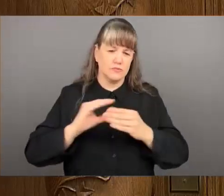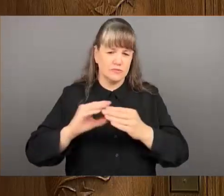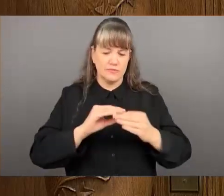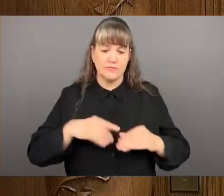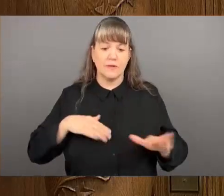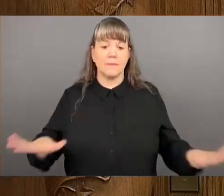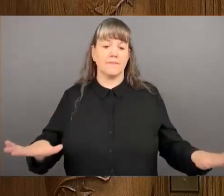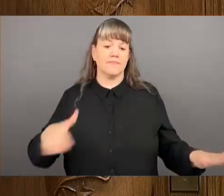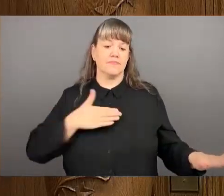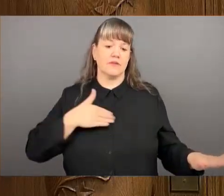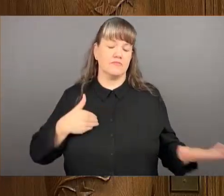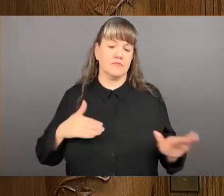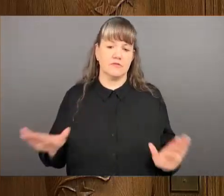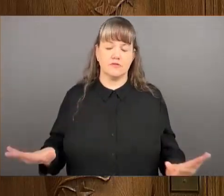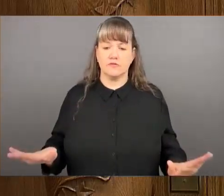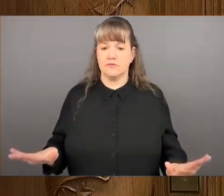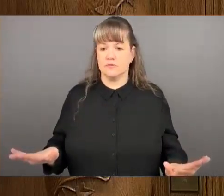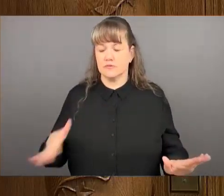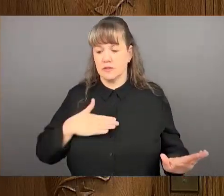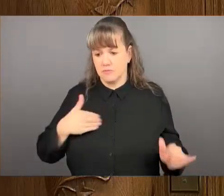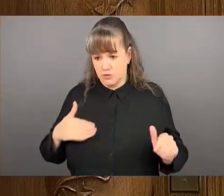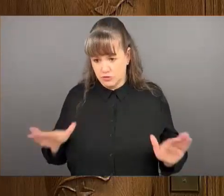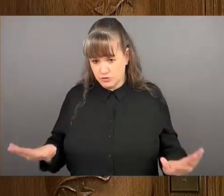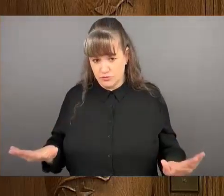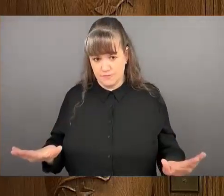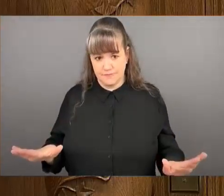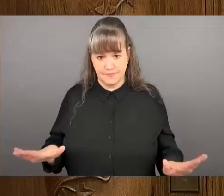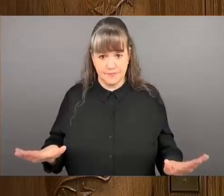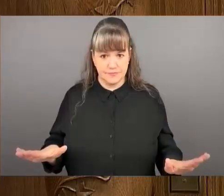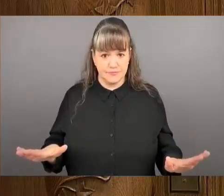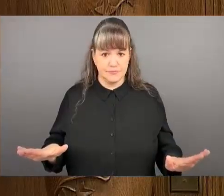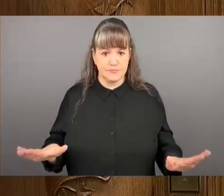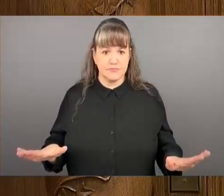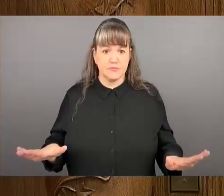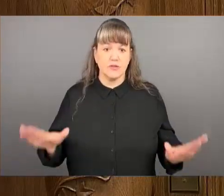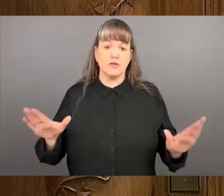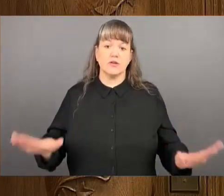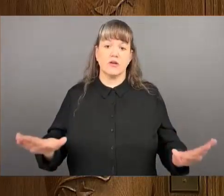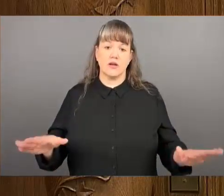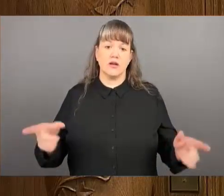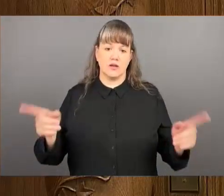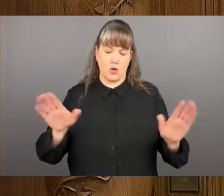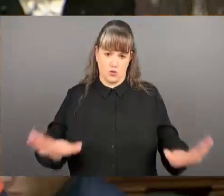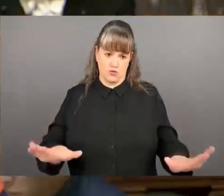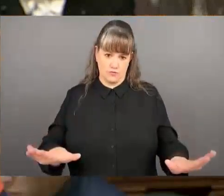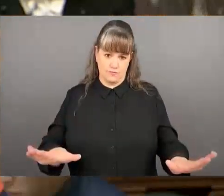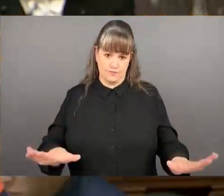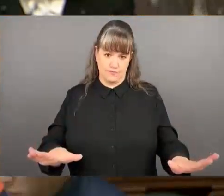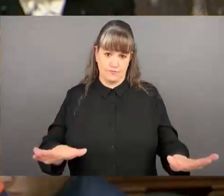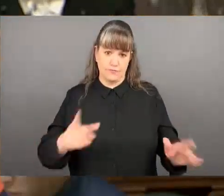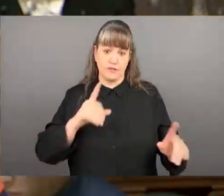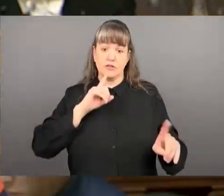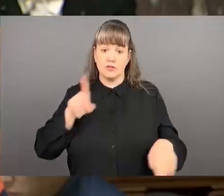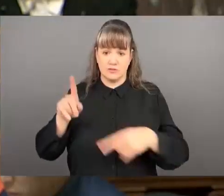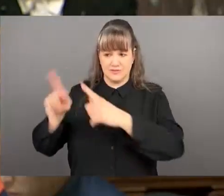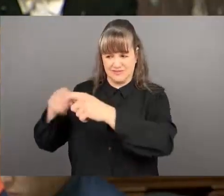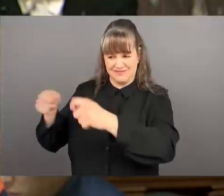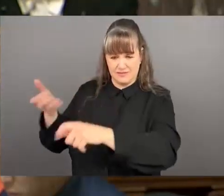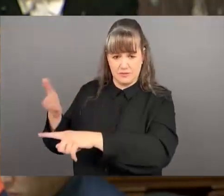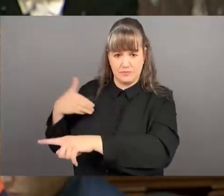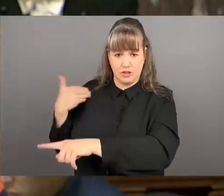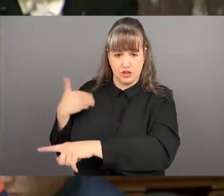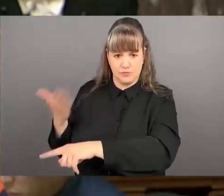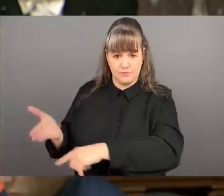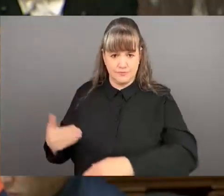members, come to order, please. Minister will conclude. Outcomes for people on the downtown